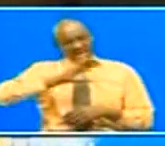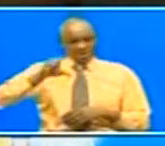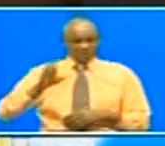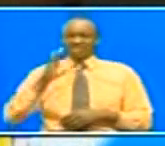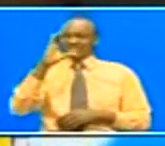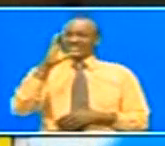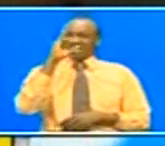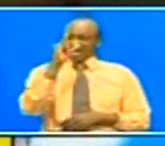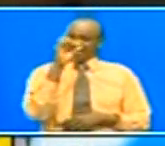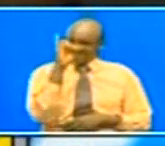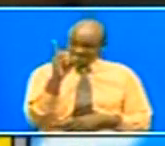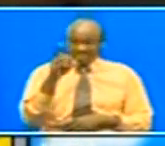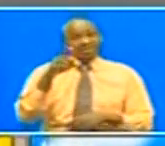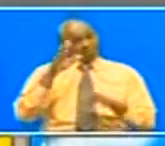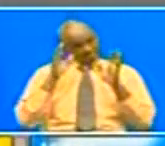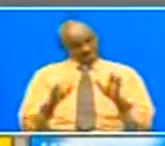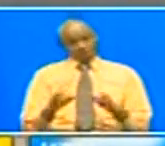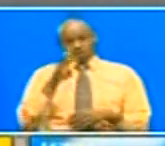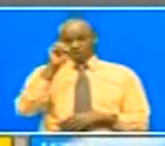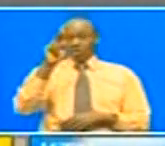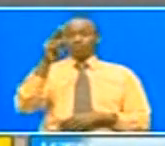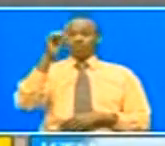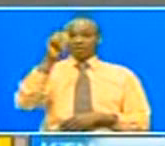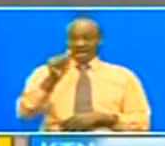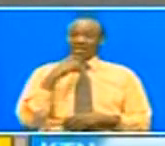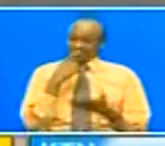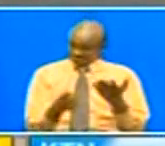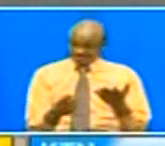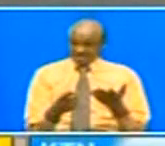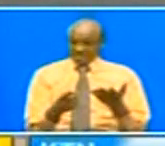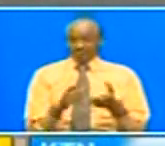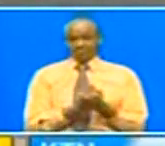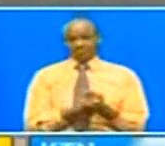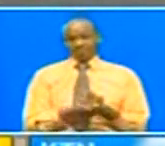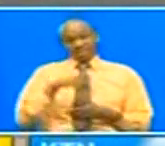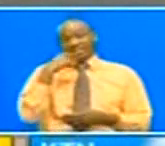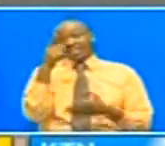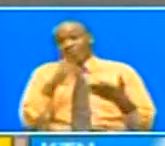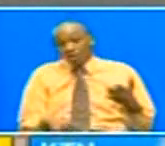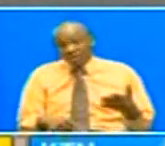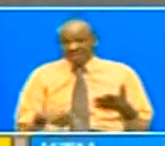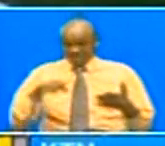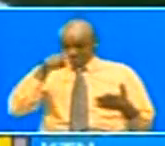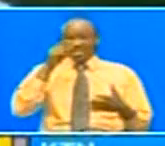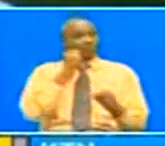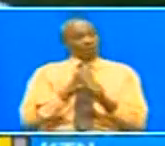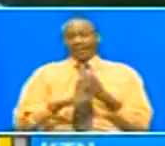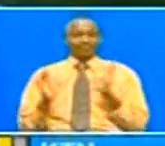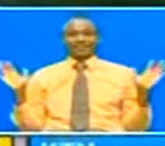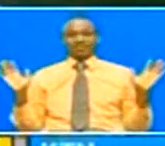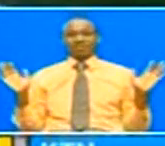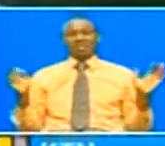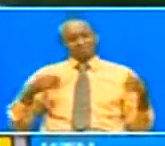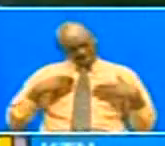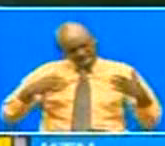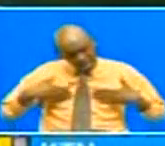Investigations Department during the Garissa attack that left 148 people dead, maintains he did his best. What I'm